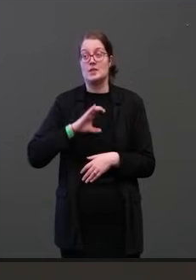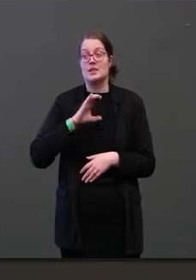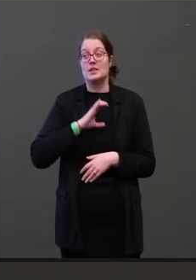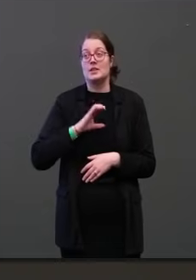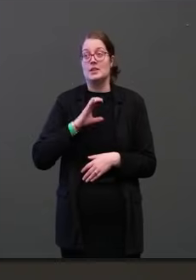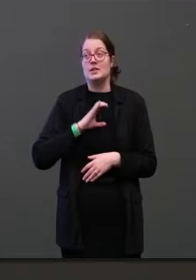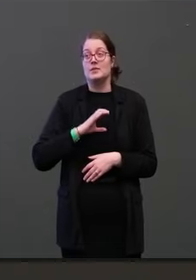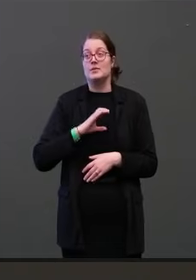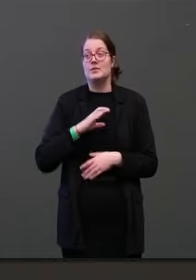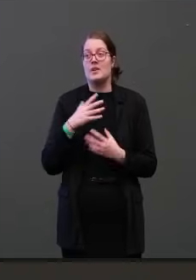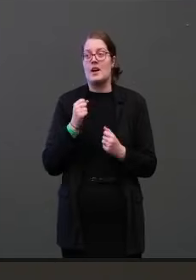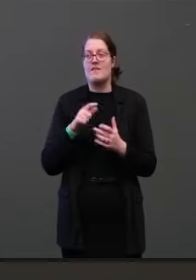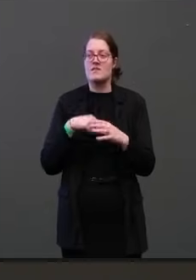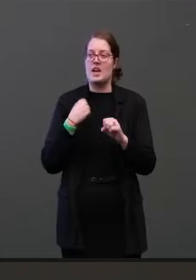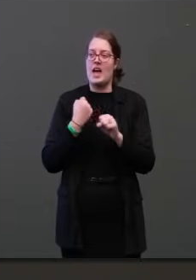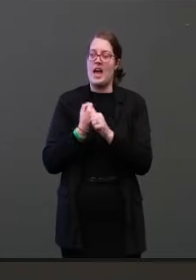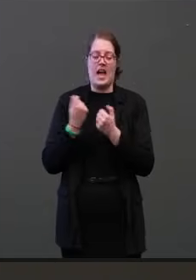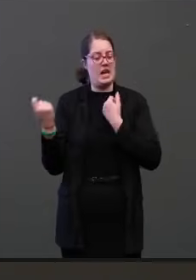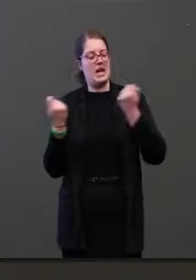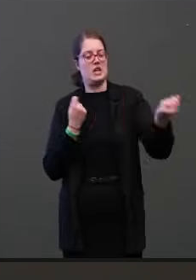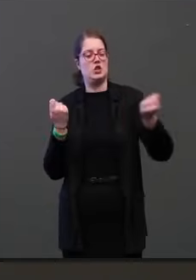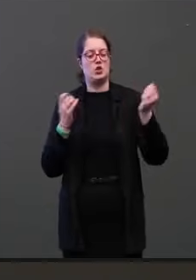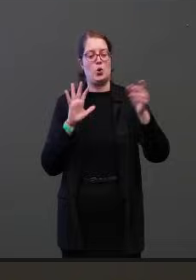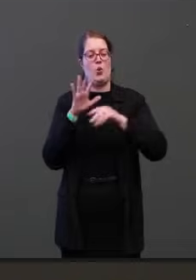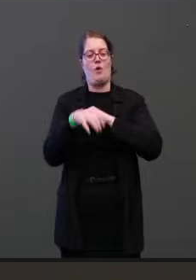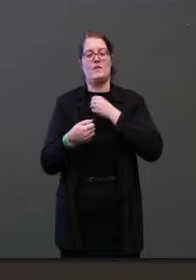over your story, how do you